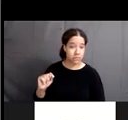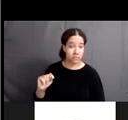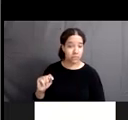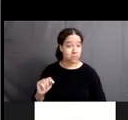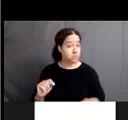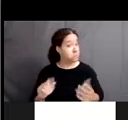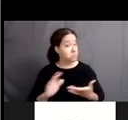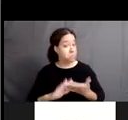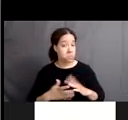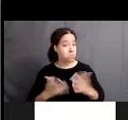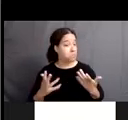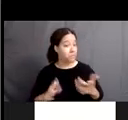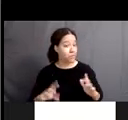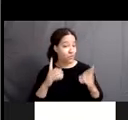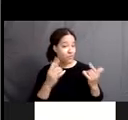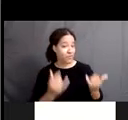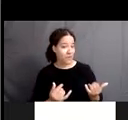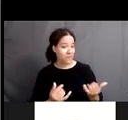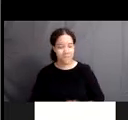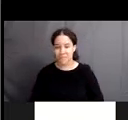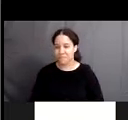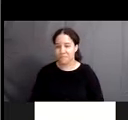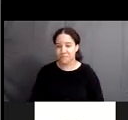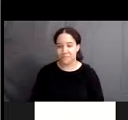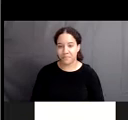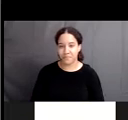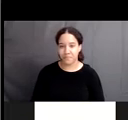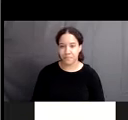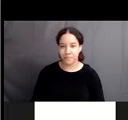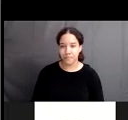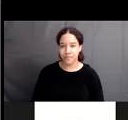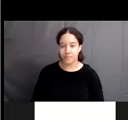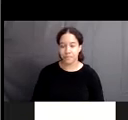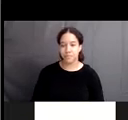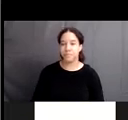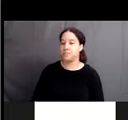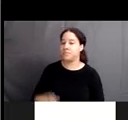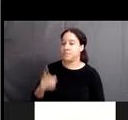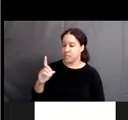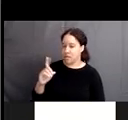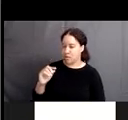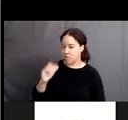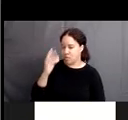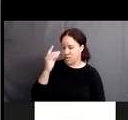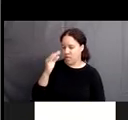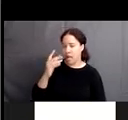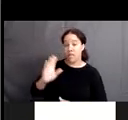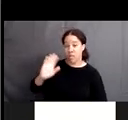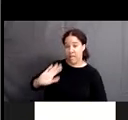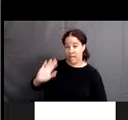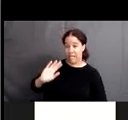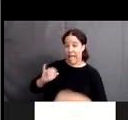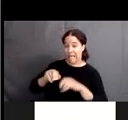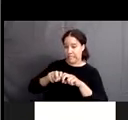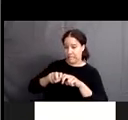now. Okay. There was one last thought that when we did our last panel together, the three of us,